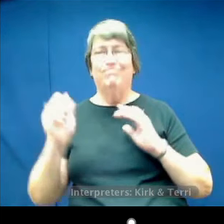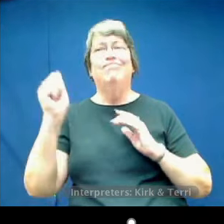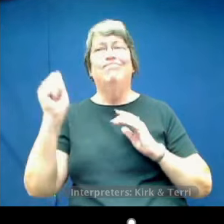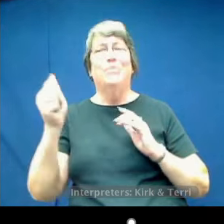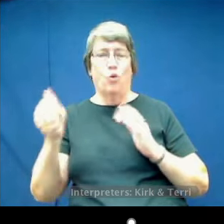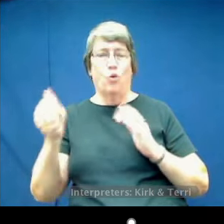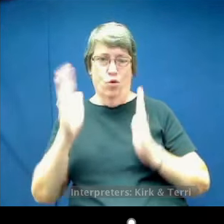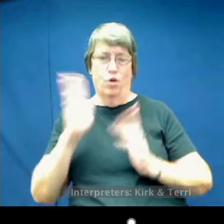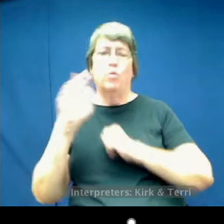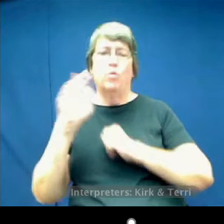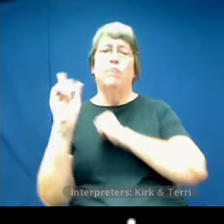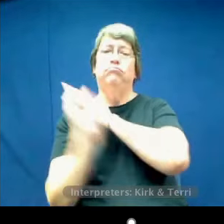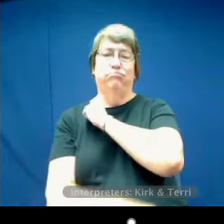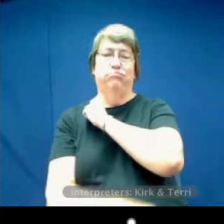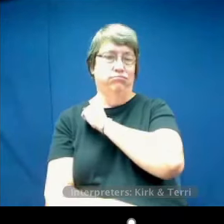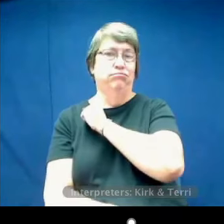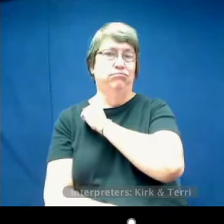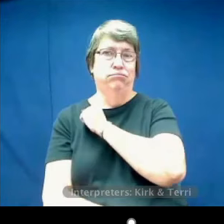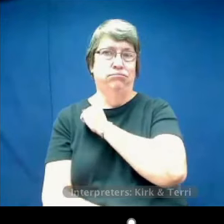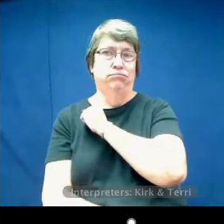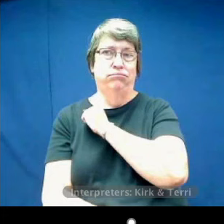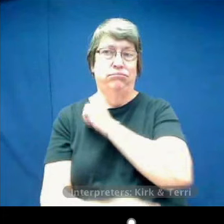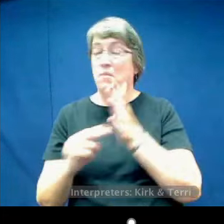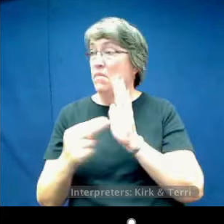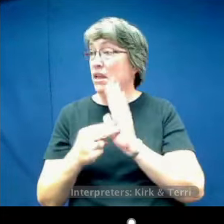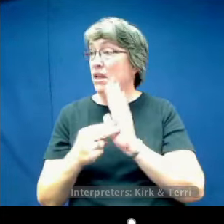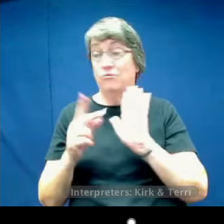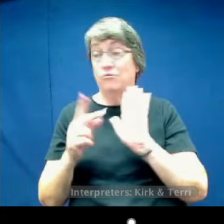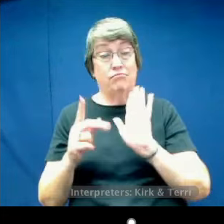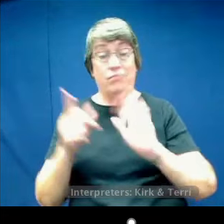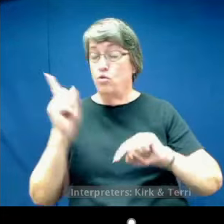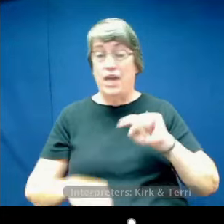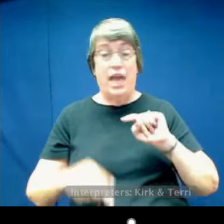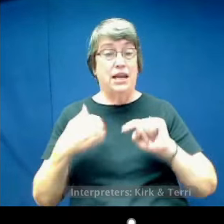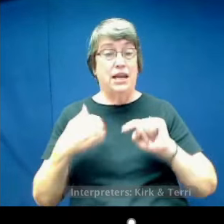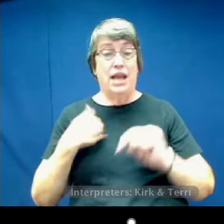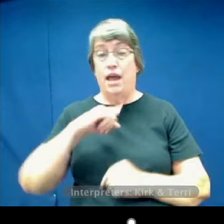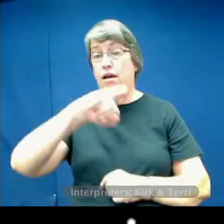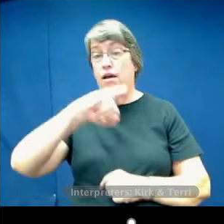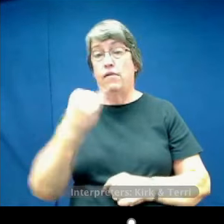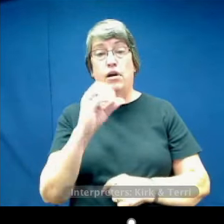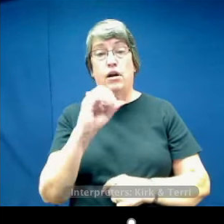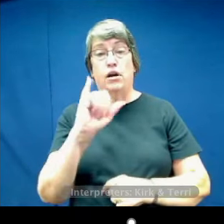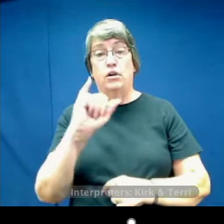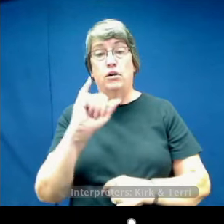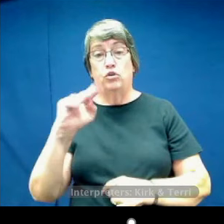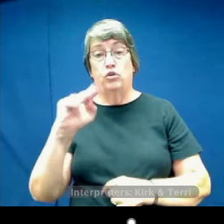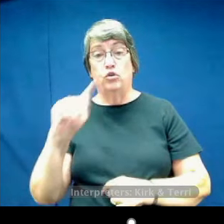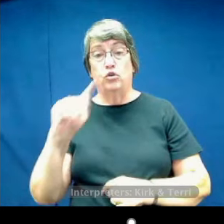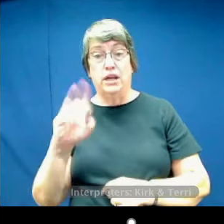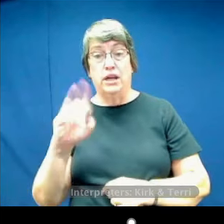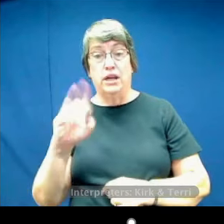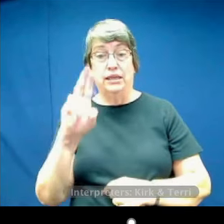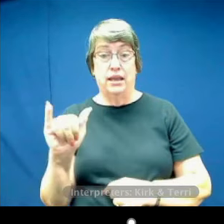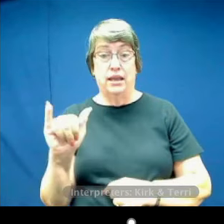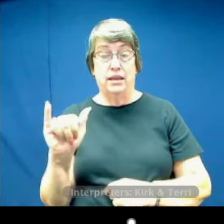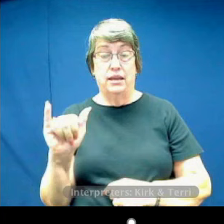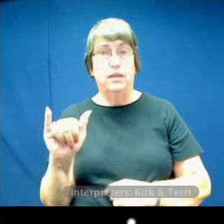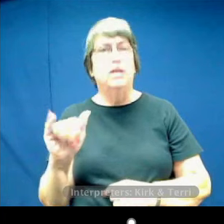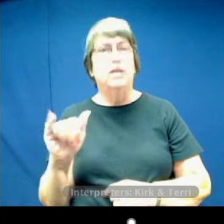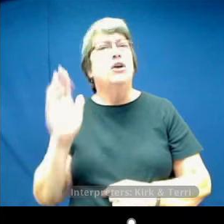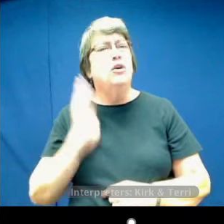by not being given things like joint custody, which I'll get to in a minute. And it used to be that there was